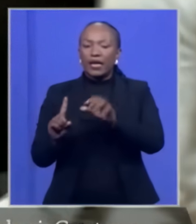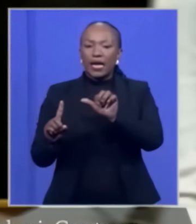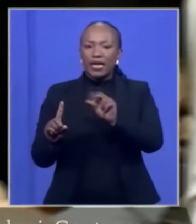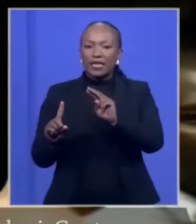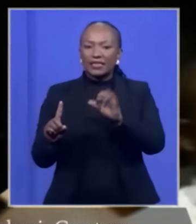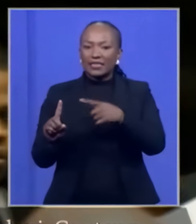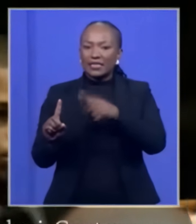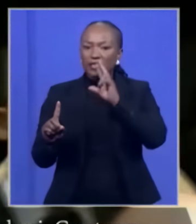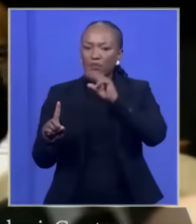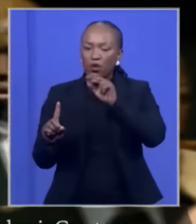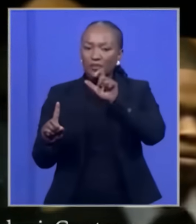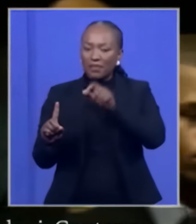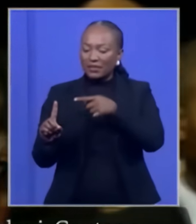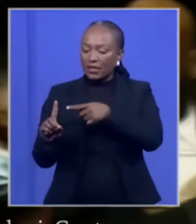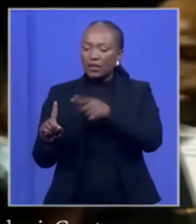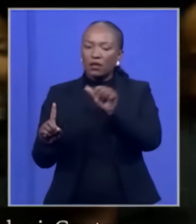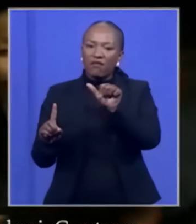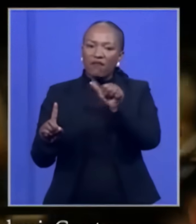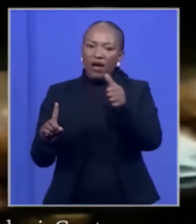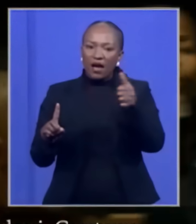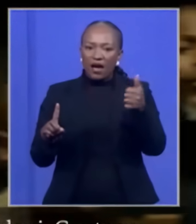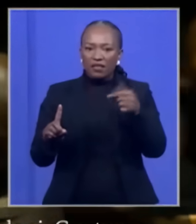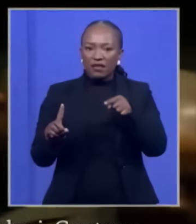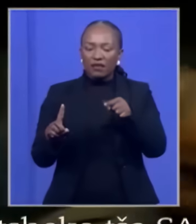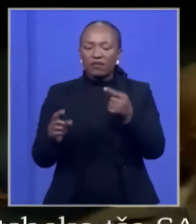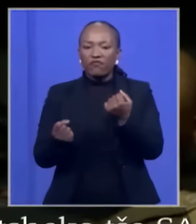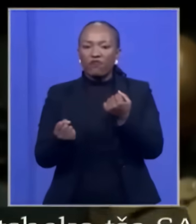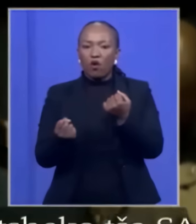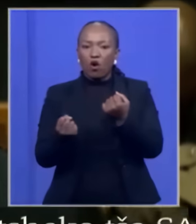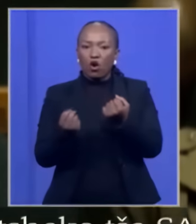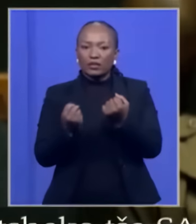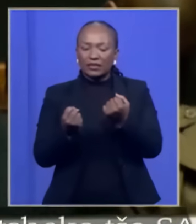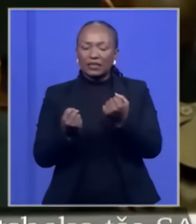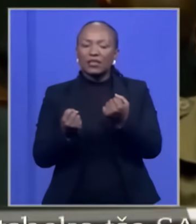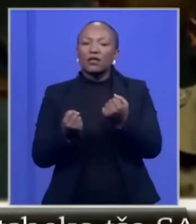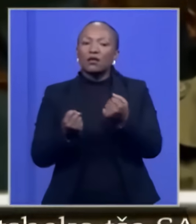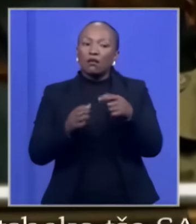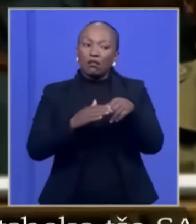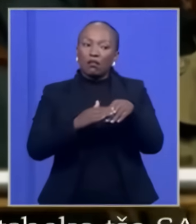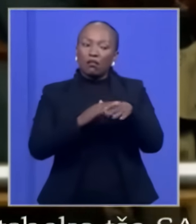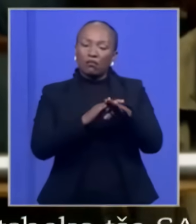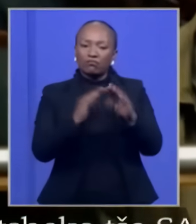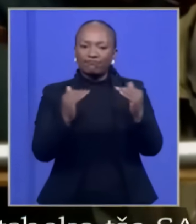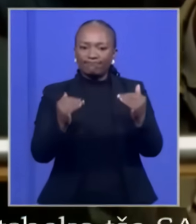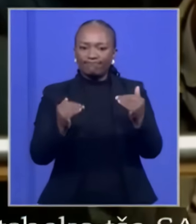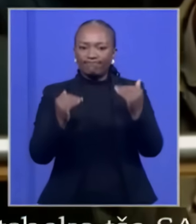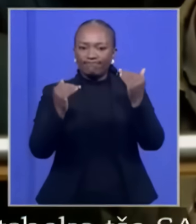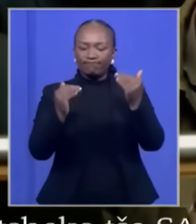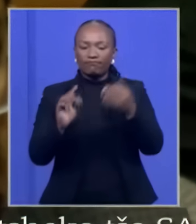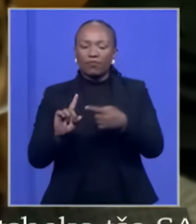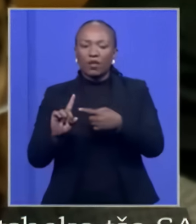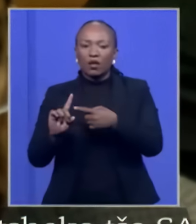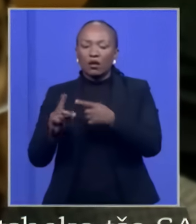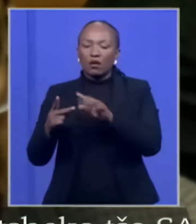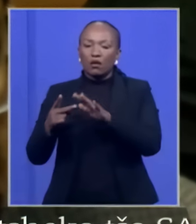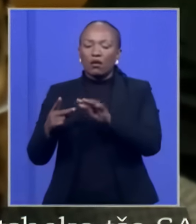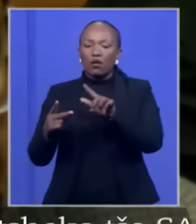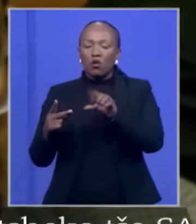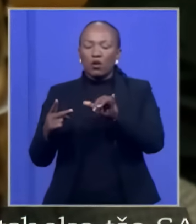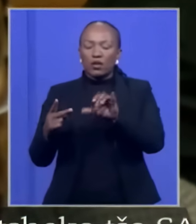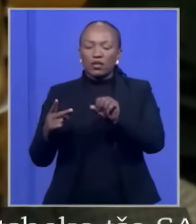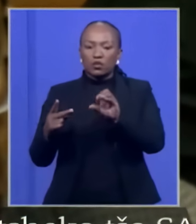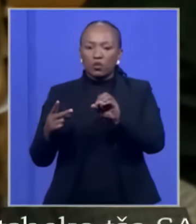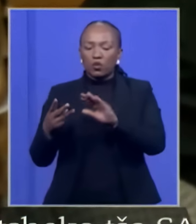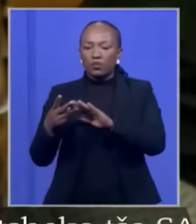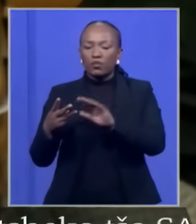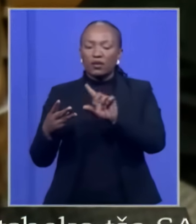ena ba tshela ba tšweletše pele ga kgorotsheko ya melato ya bosenyi bja kgwebo ya Palm Ridge. Loyiso Mkhwana, Thandeka Mbasa,